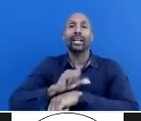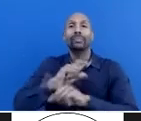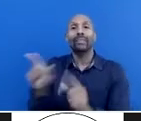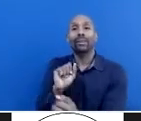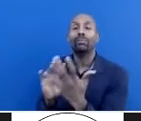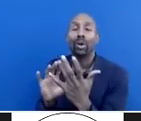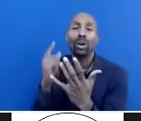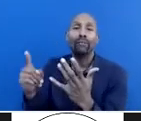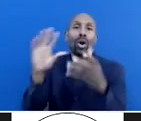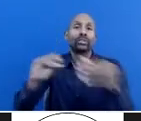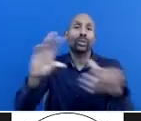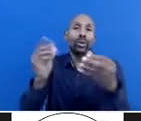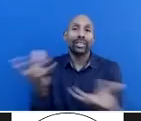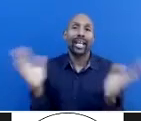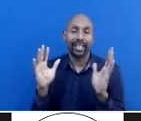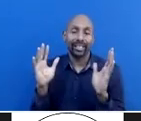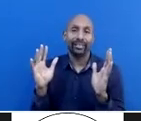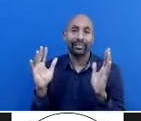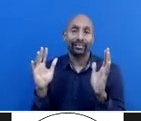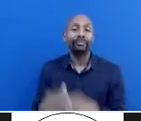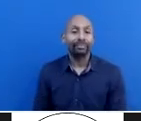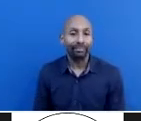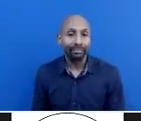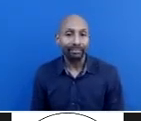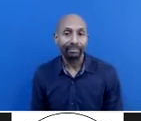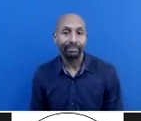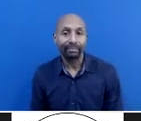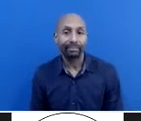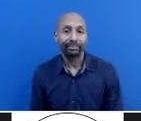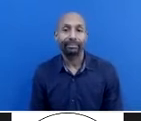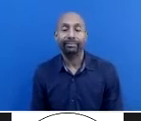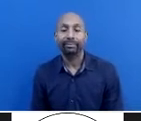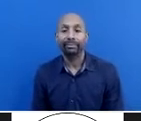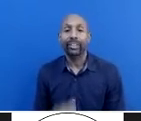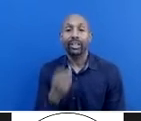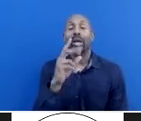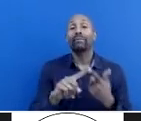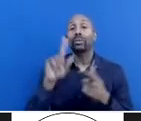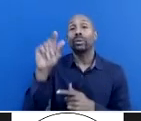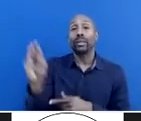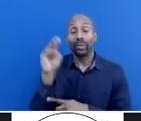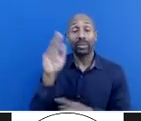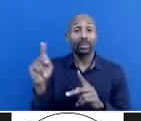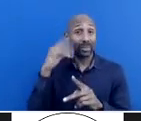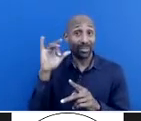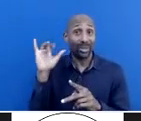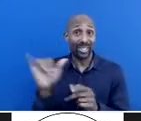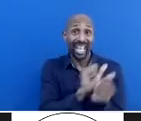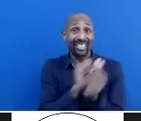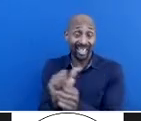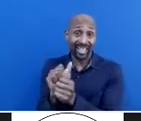This 12 to 20 million person trade, as I said, was just the beginning of the struggle.